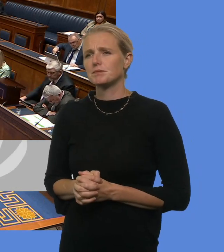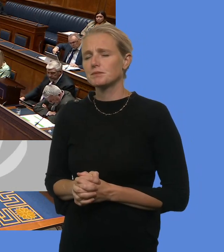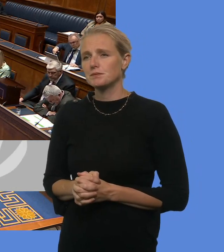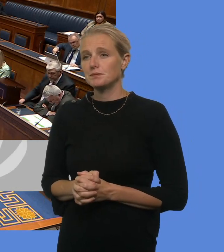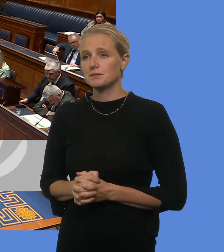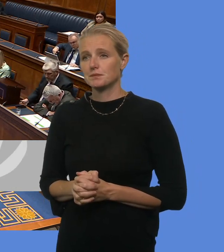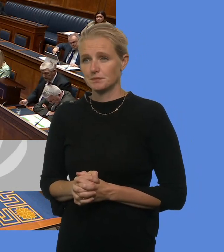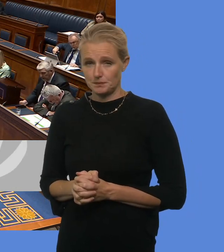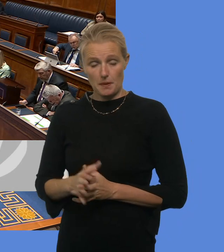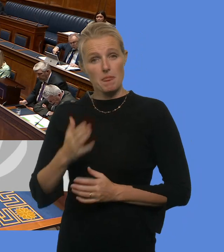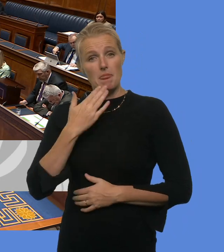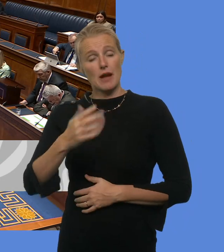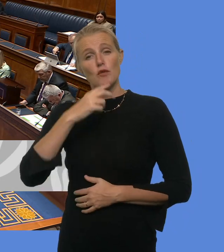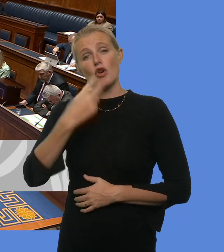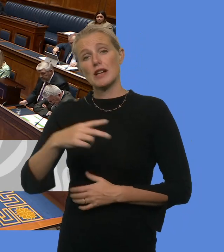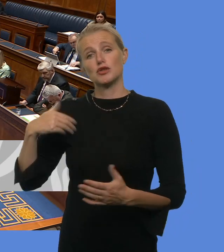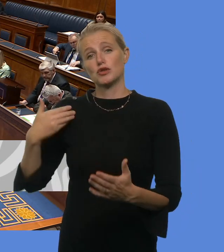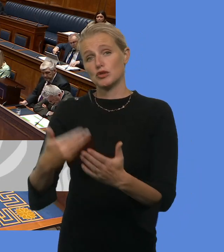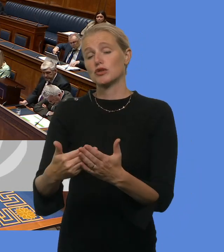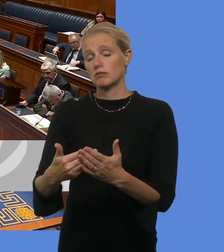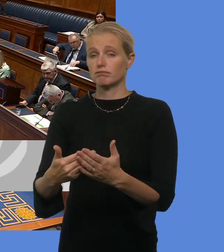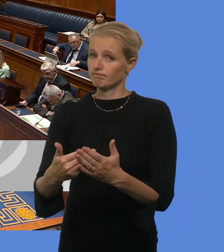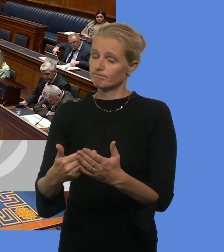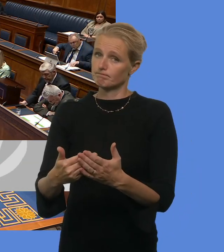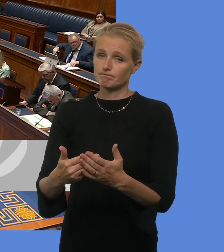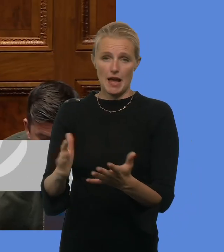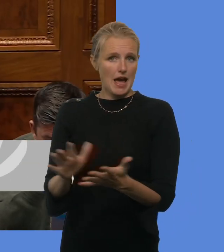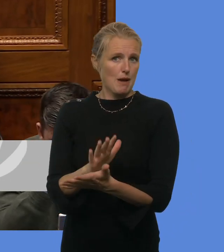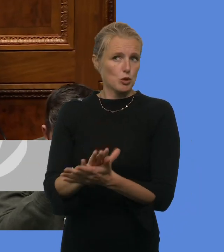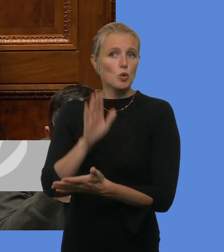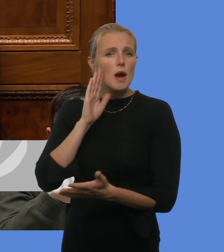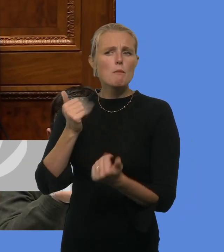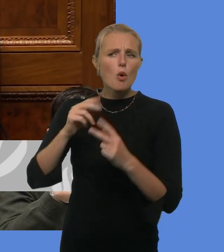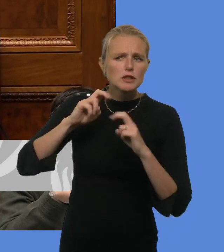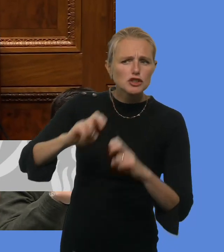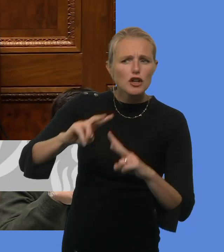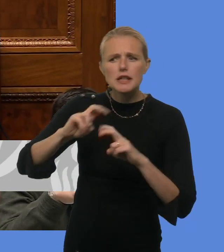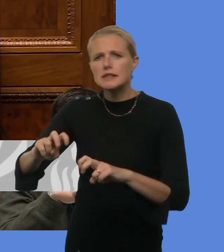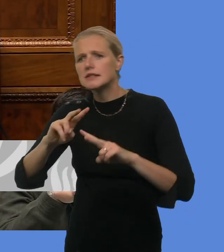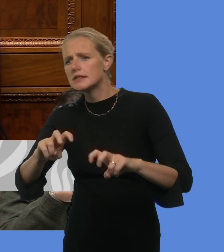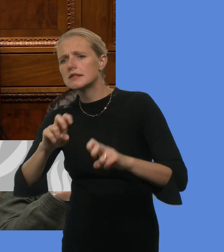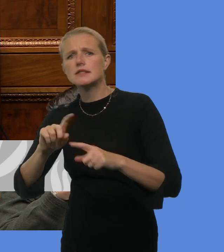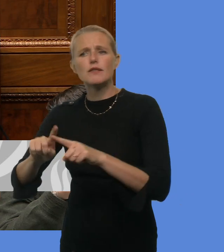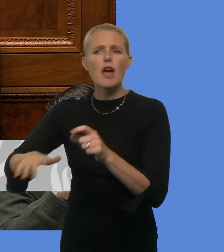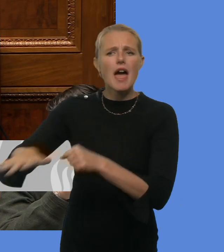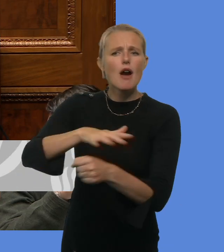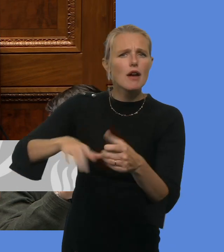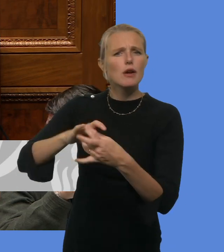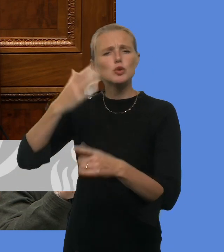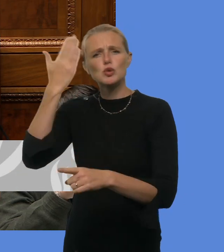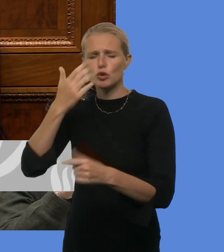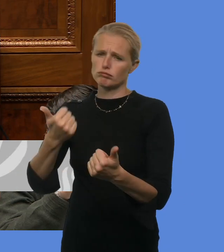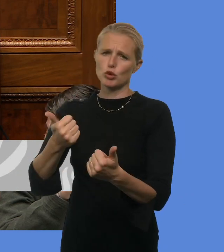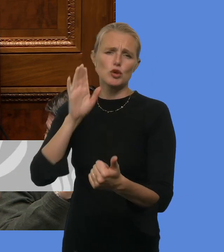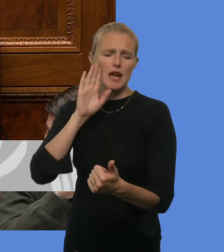Minister for his answers, and I do welcome that there are now further studies with the changes that have happened in the area. You did